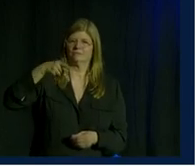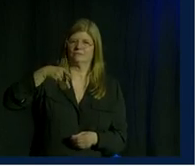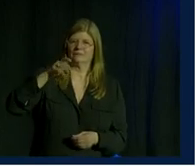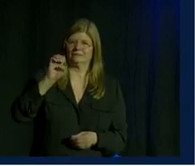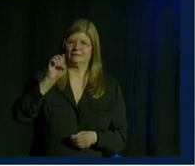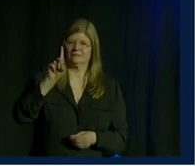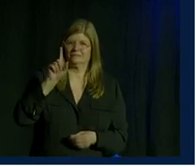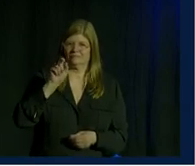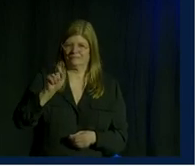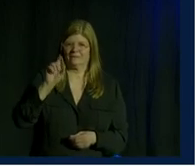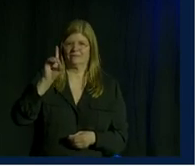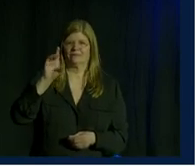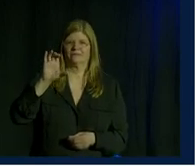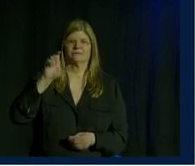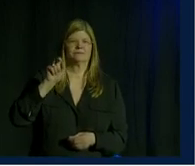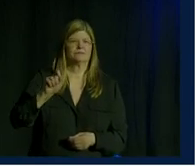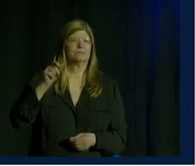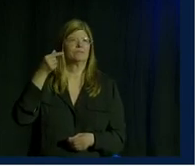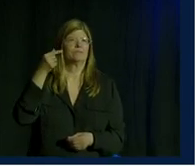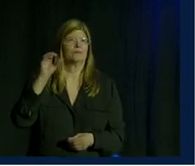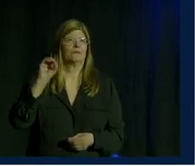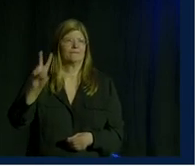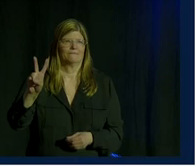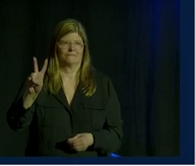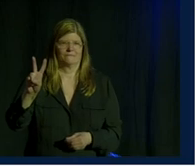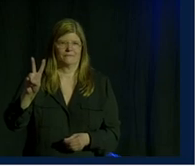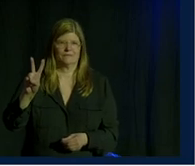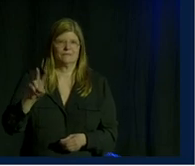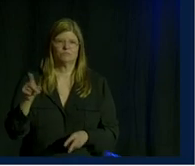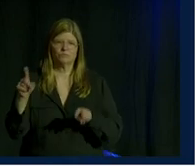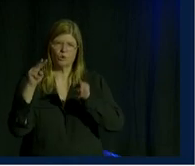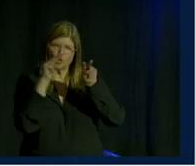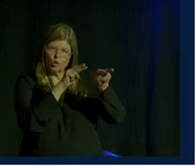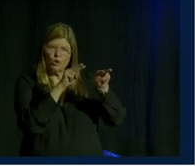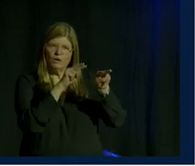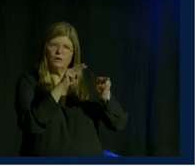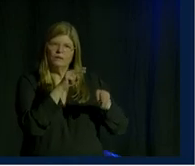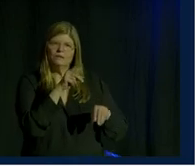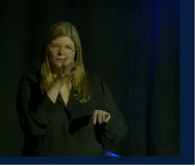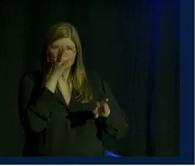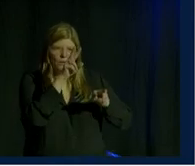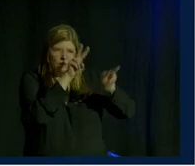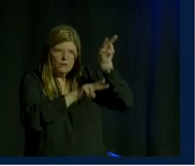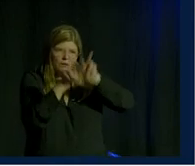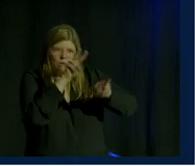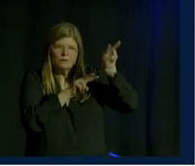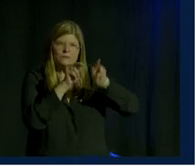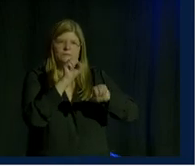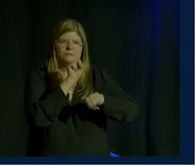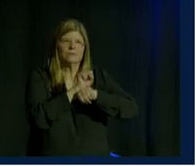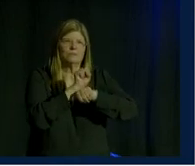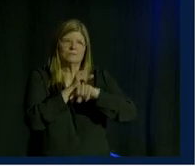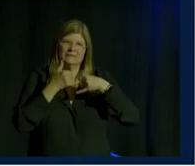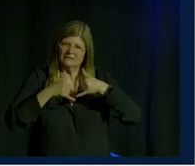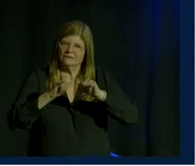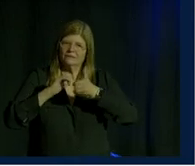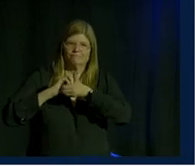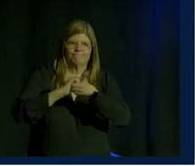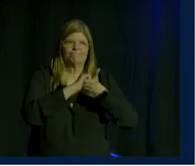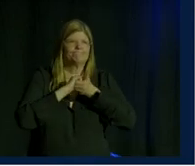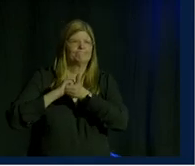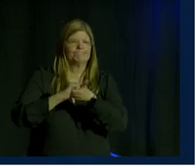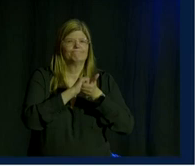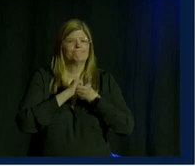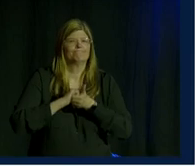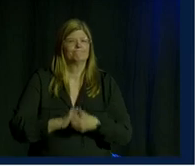DEMPED.dc.gov, and we look forward to continuing to work with all of you, the community, and our agency partners on developments in Washington, D.C. With that, I